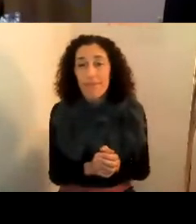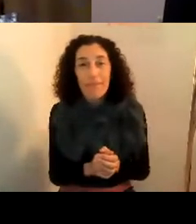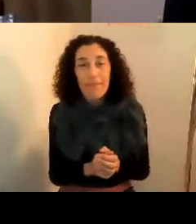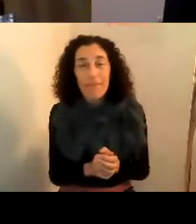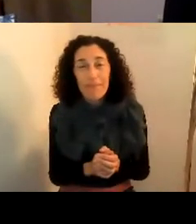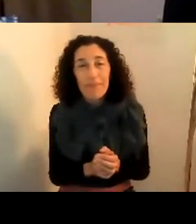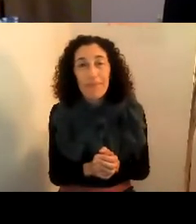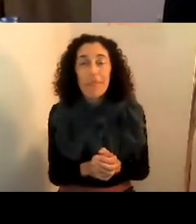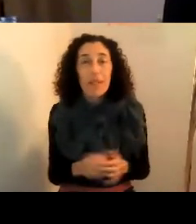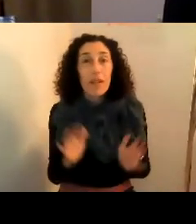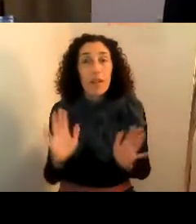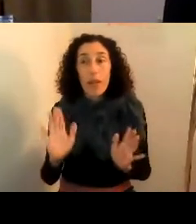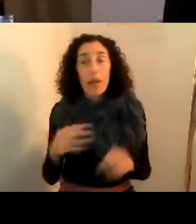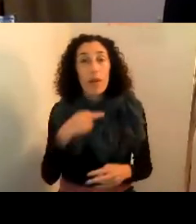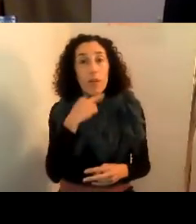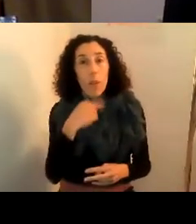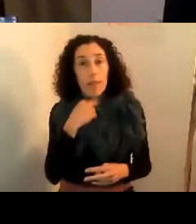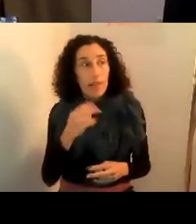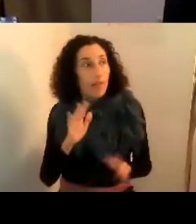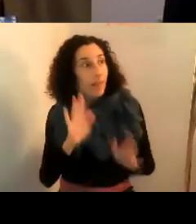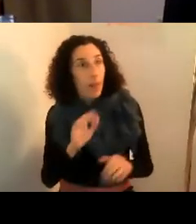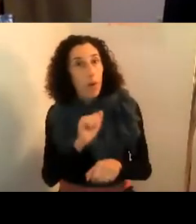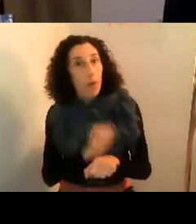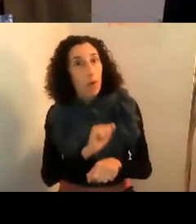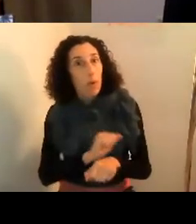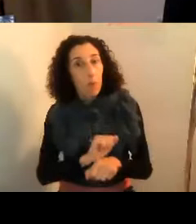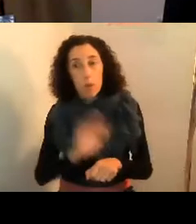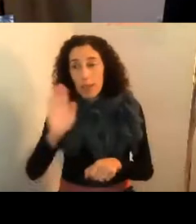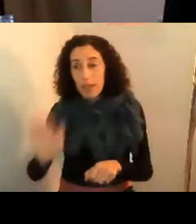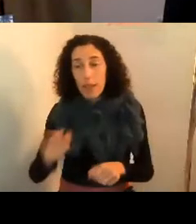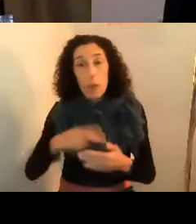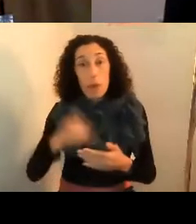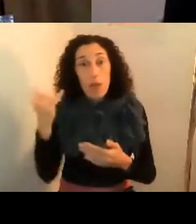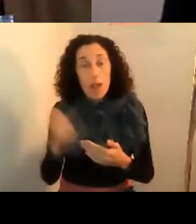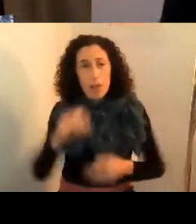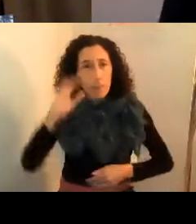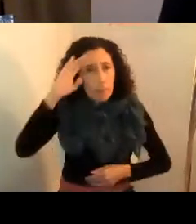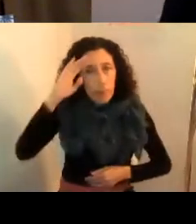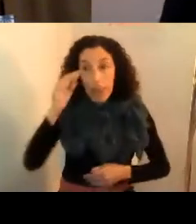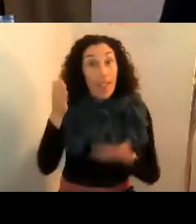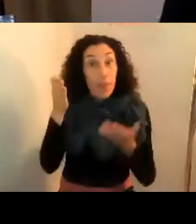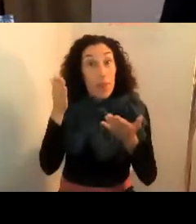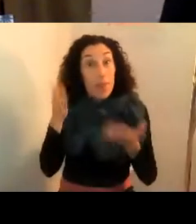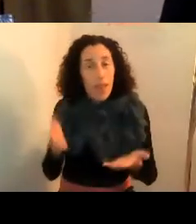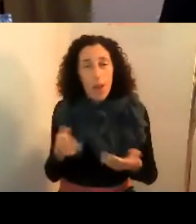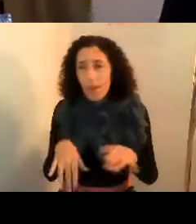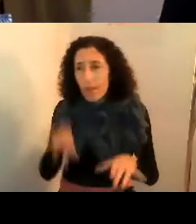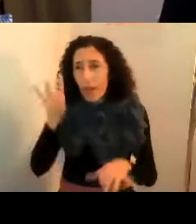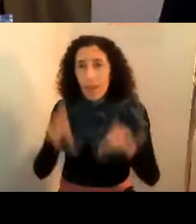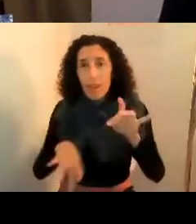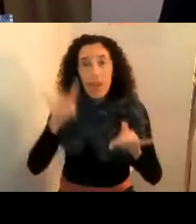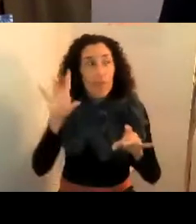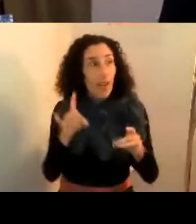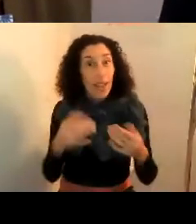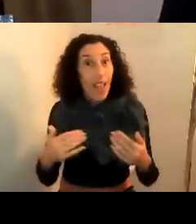there. And for me, you know, when I listen to people talk about, oh, there was not enough people